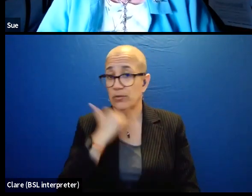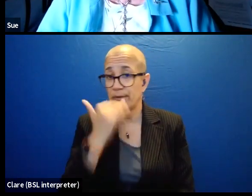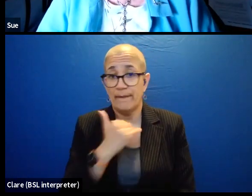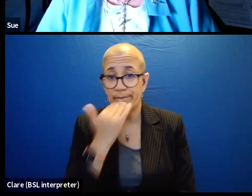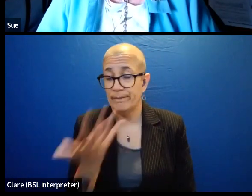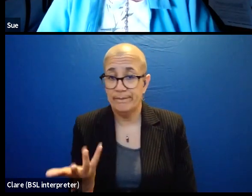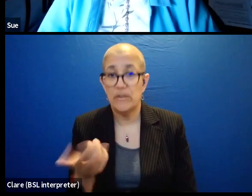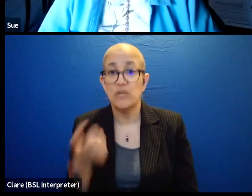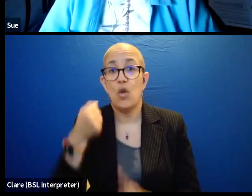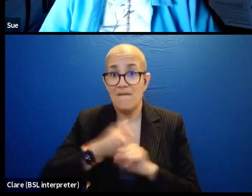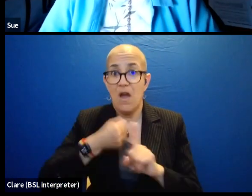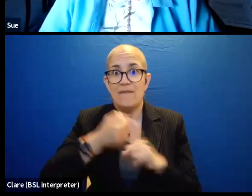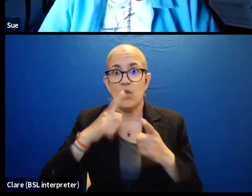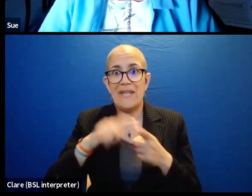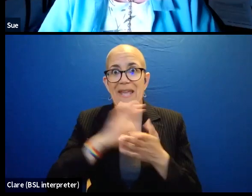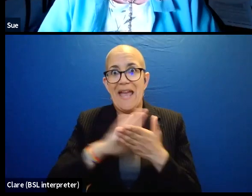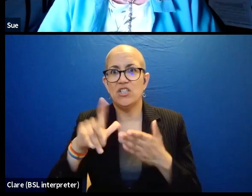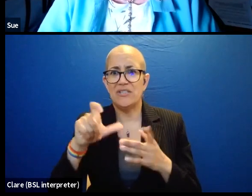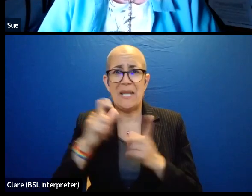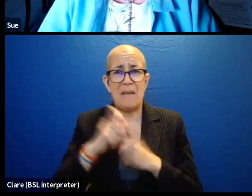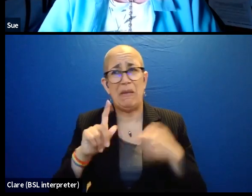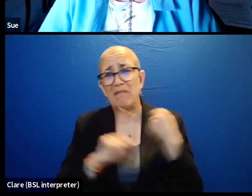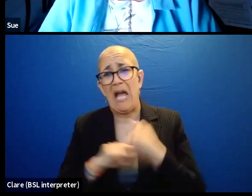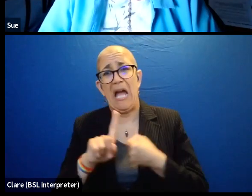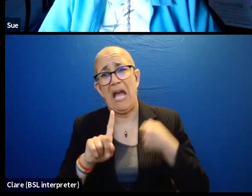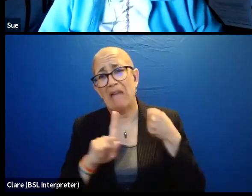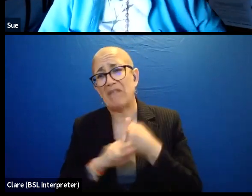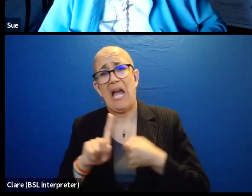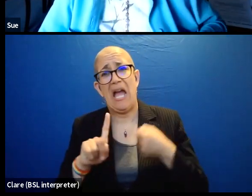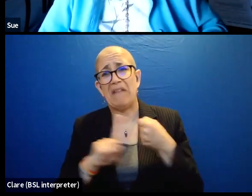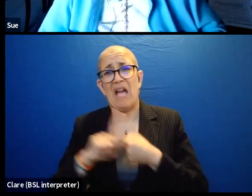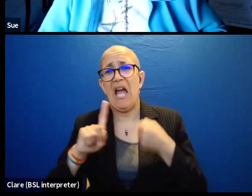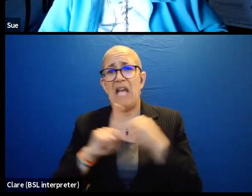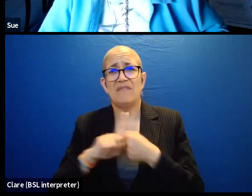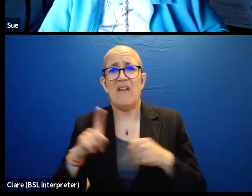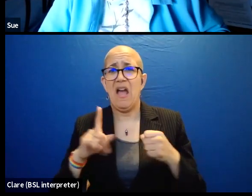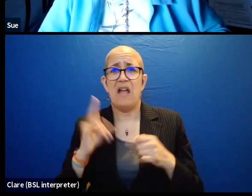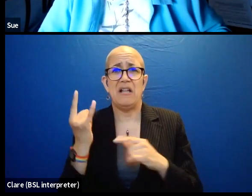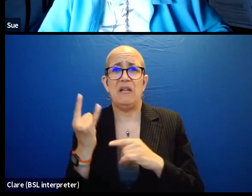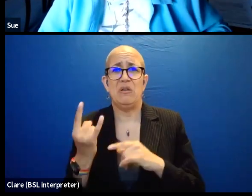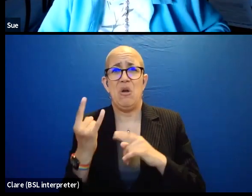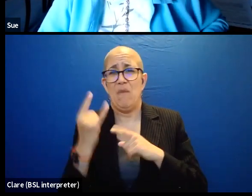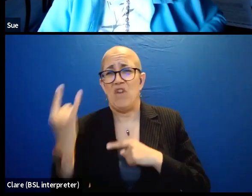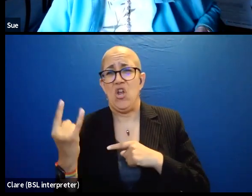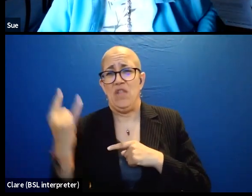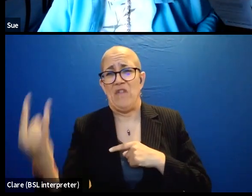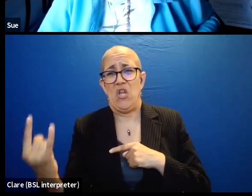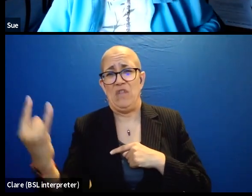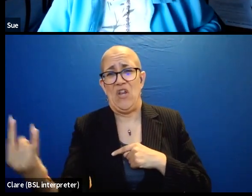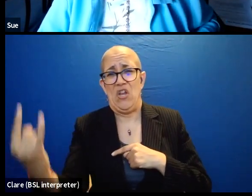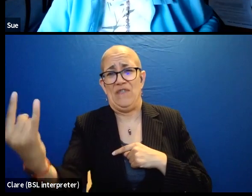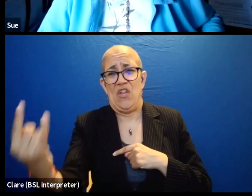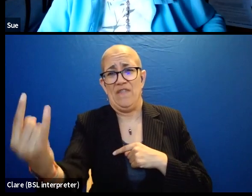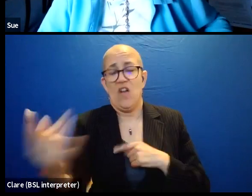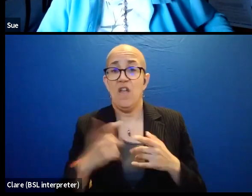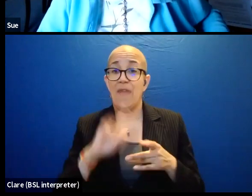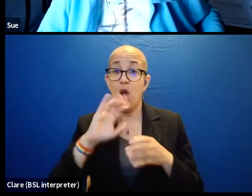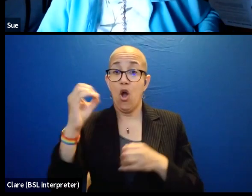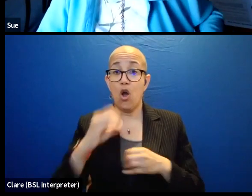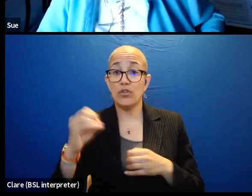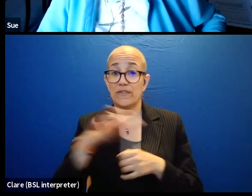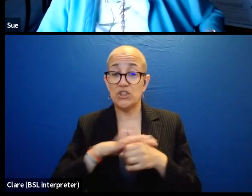for those EHCPs just gets bigger and bigger. The bar gets higher and higher. In Oxfordshire, it can take up to 2 years for a